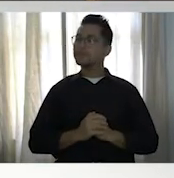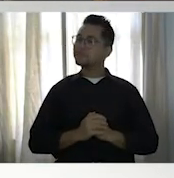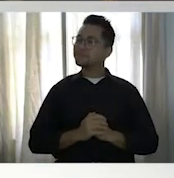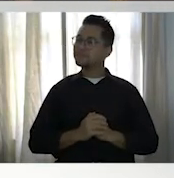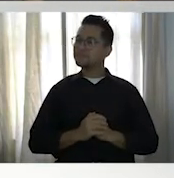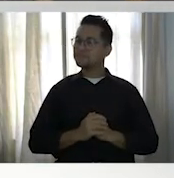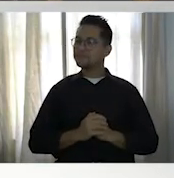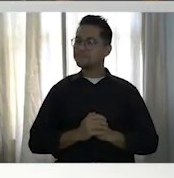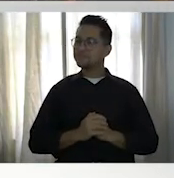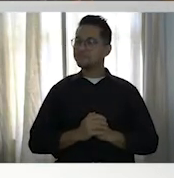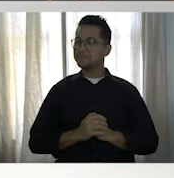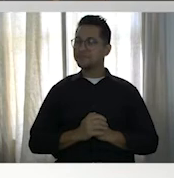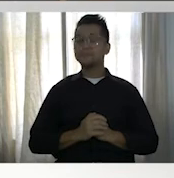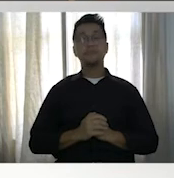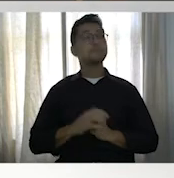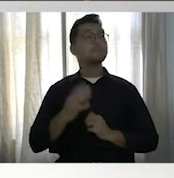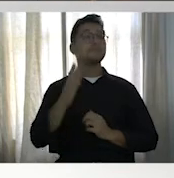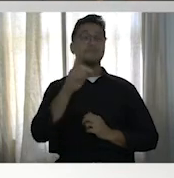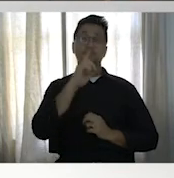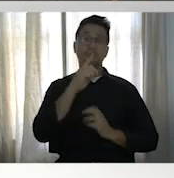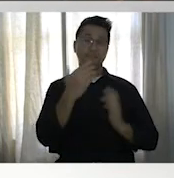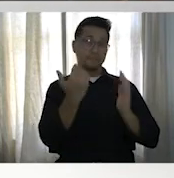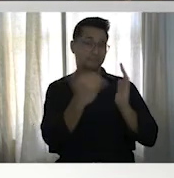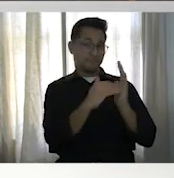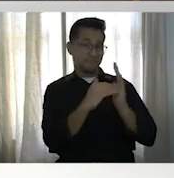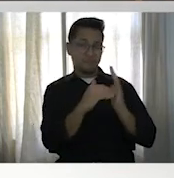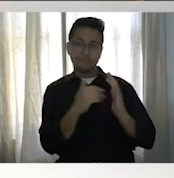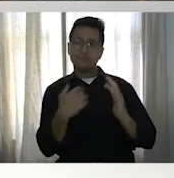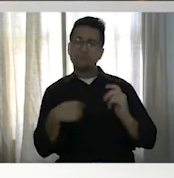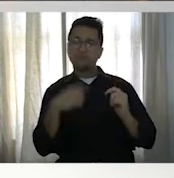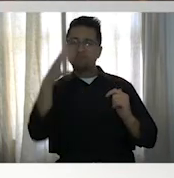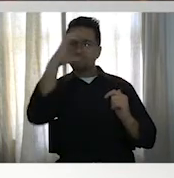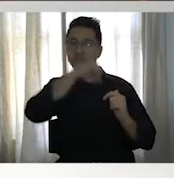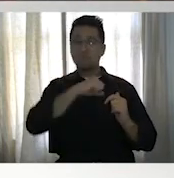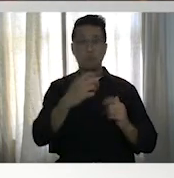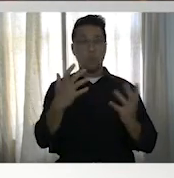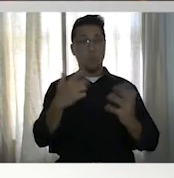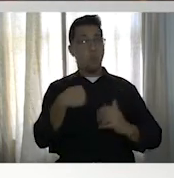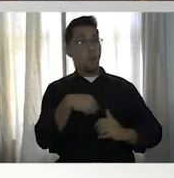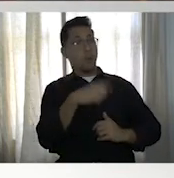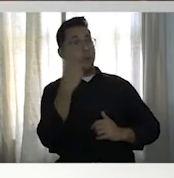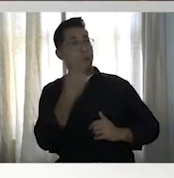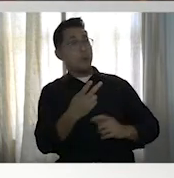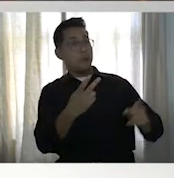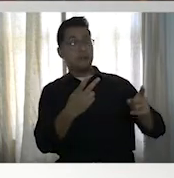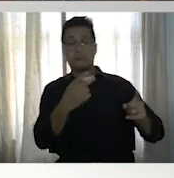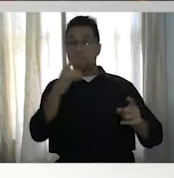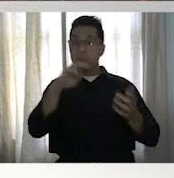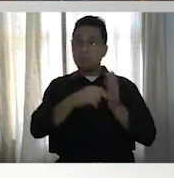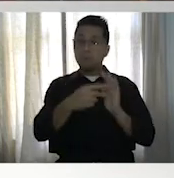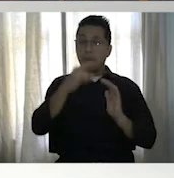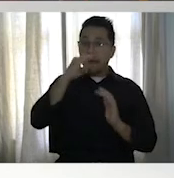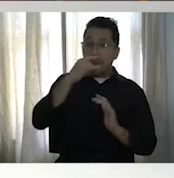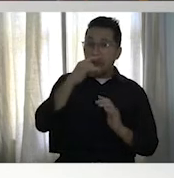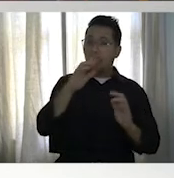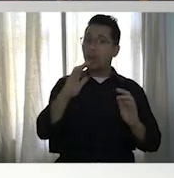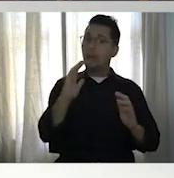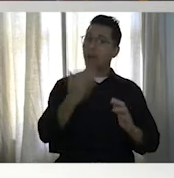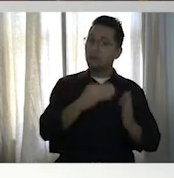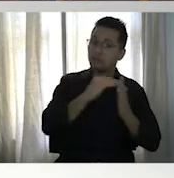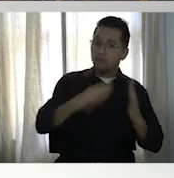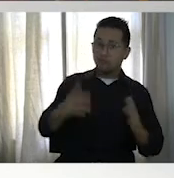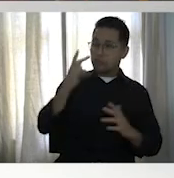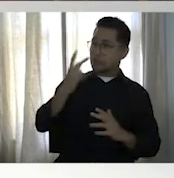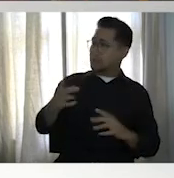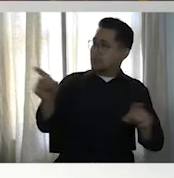more, and again, you know, we assume that what we see is what our kids or our students are seeing. And you will be